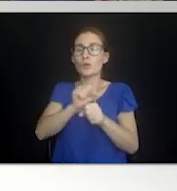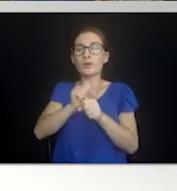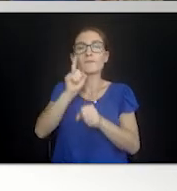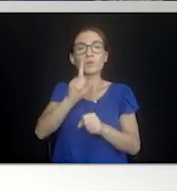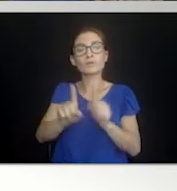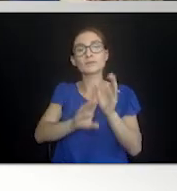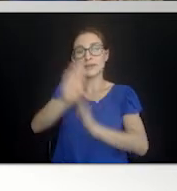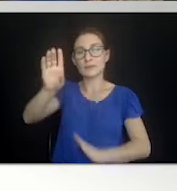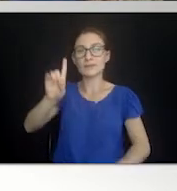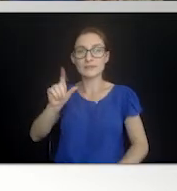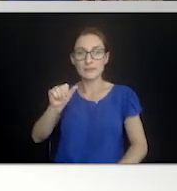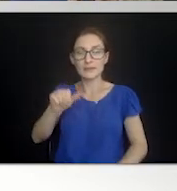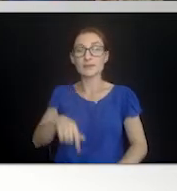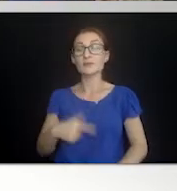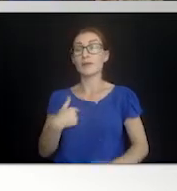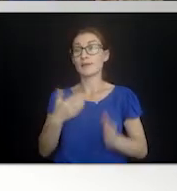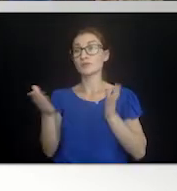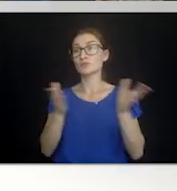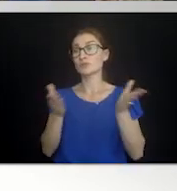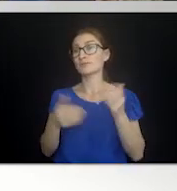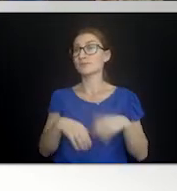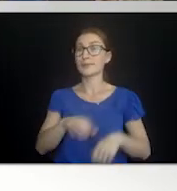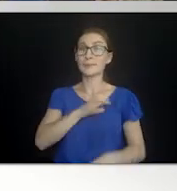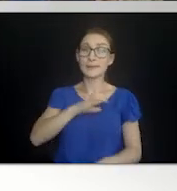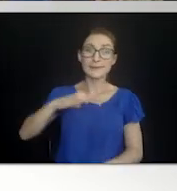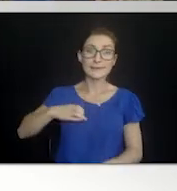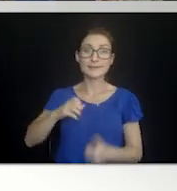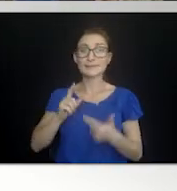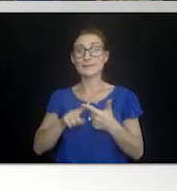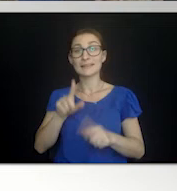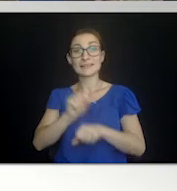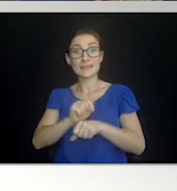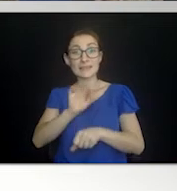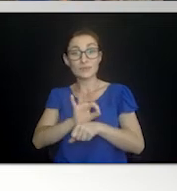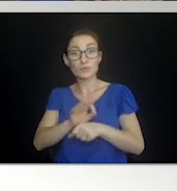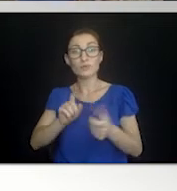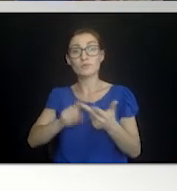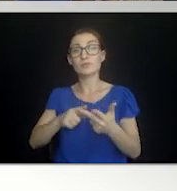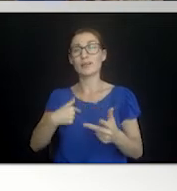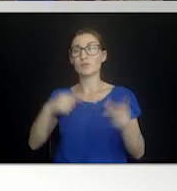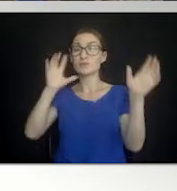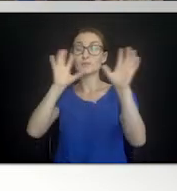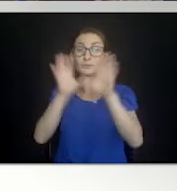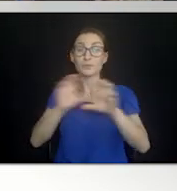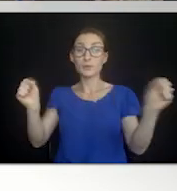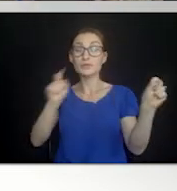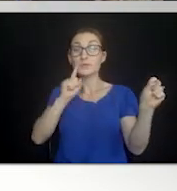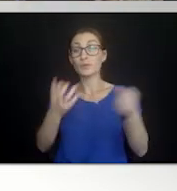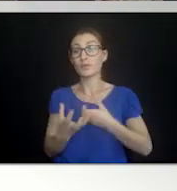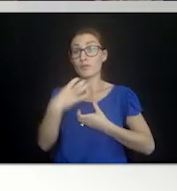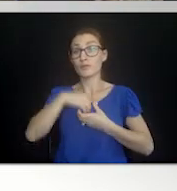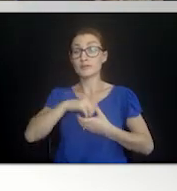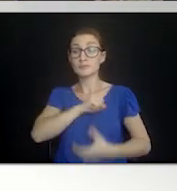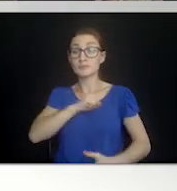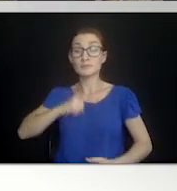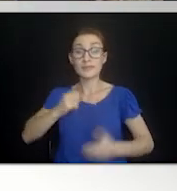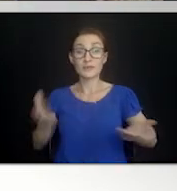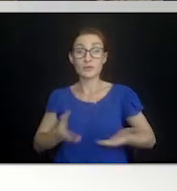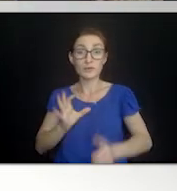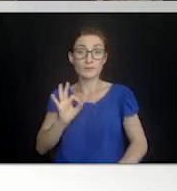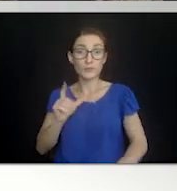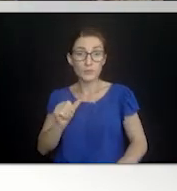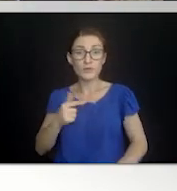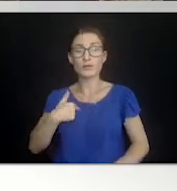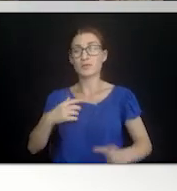disabilities. I've served on state committees, task forces. Also, I was the president of the Autism Society of Florida for 18